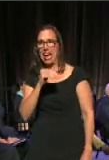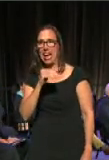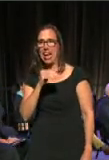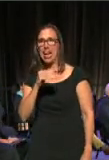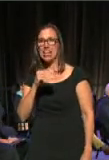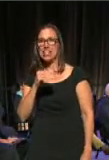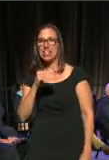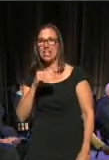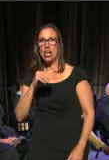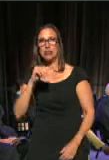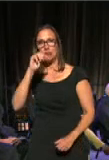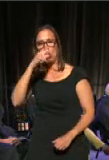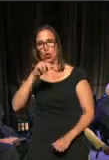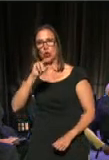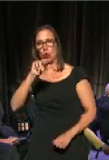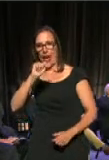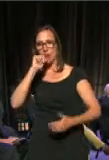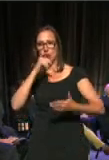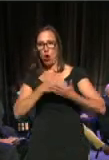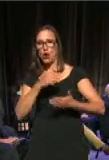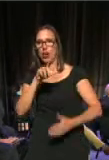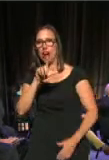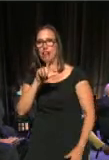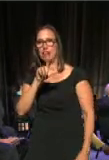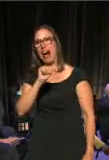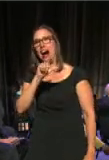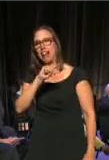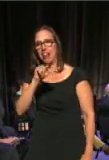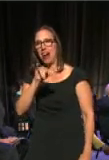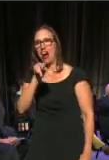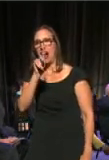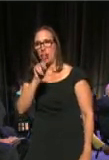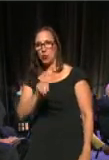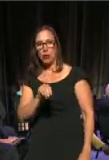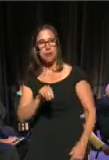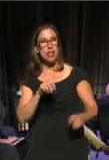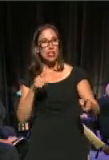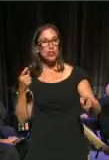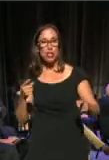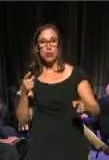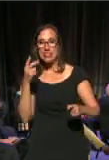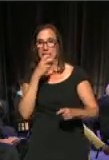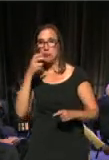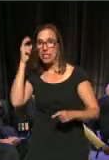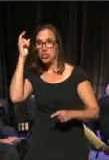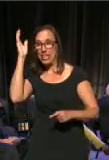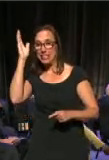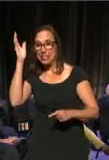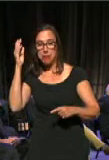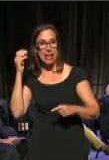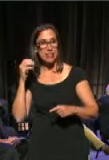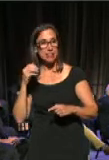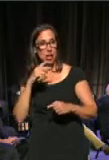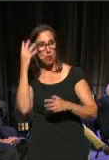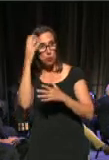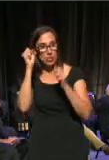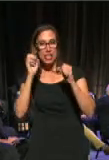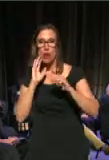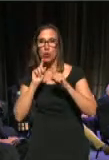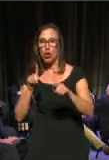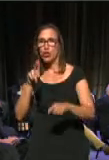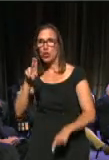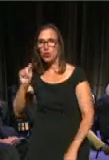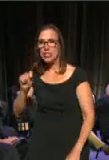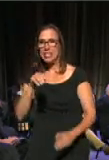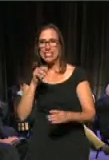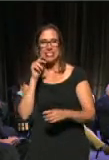the granddaughter of Alejandro Picasso. She served as a speech and debate president and will be attending the University of Texas at